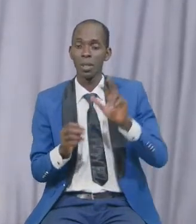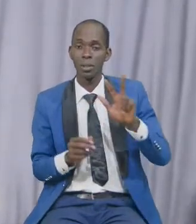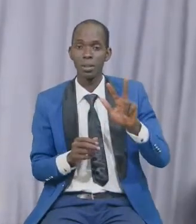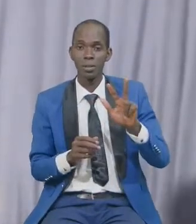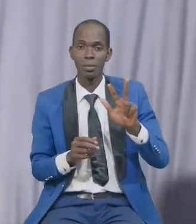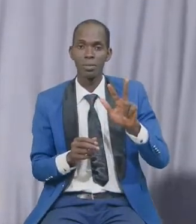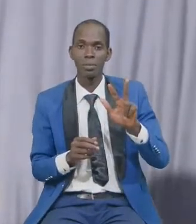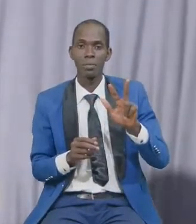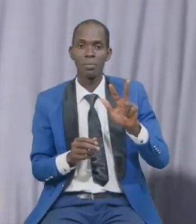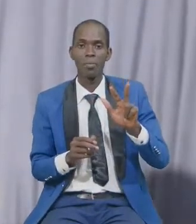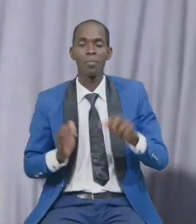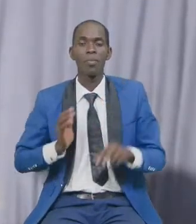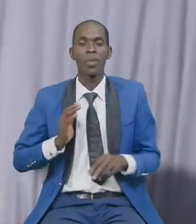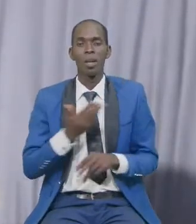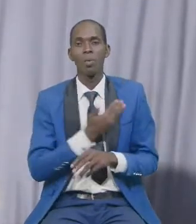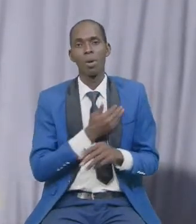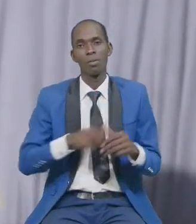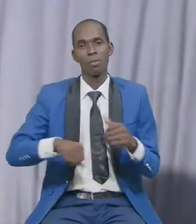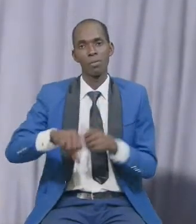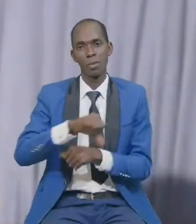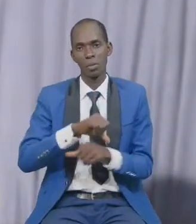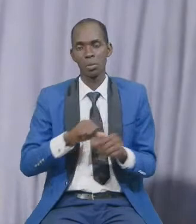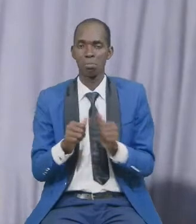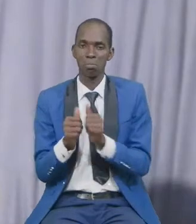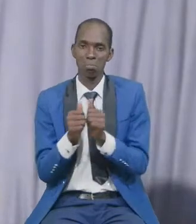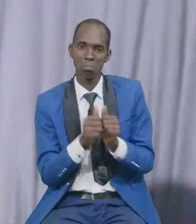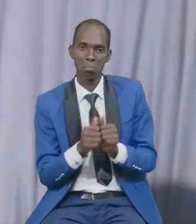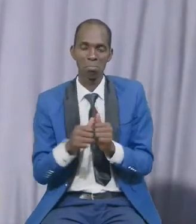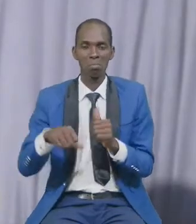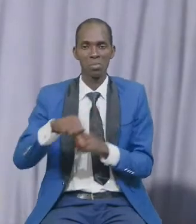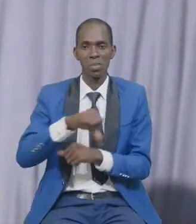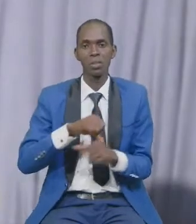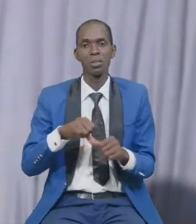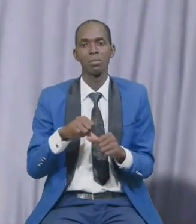three, our fellowship. Freedom,